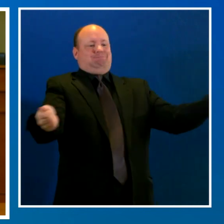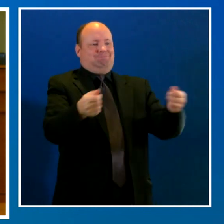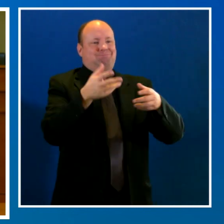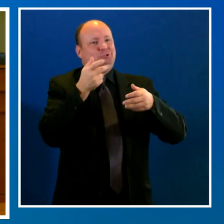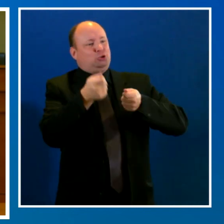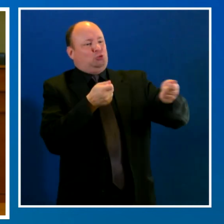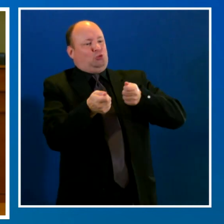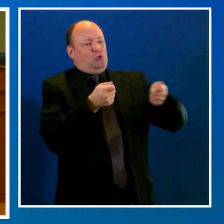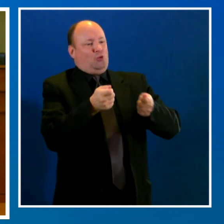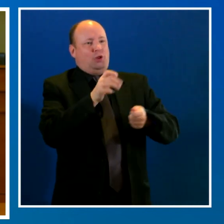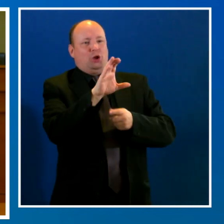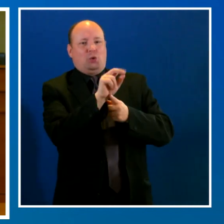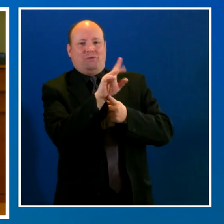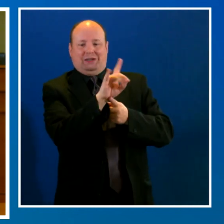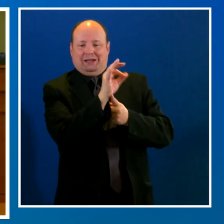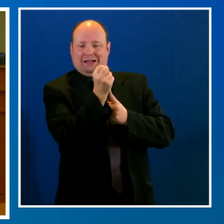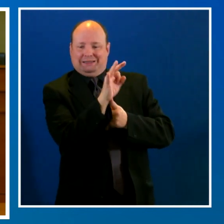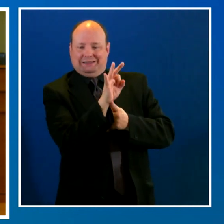eradicate COVID-19.